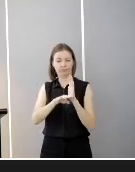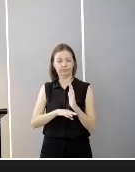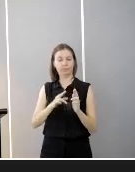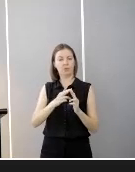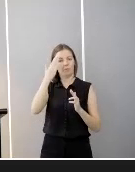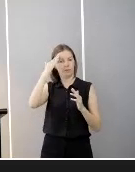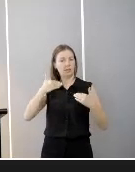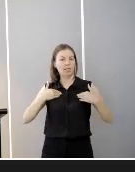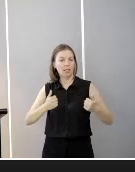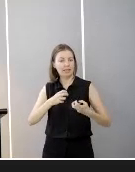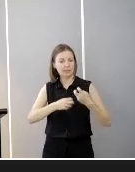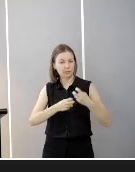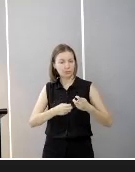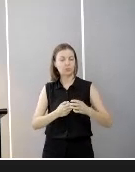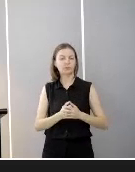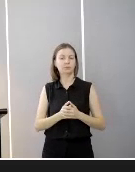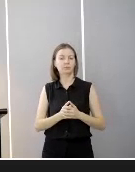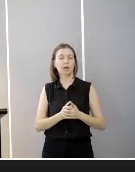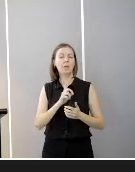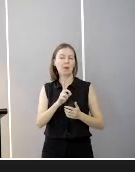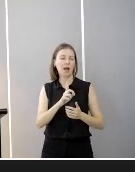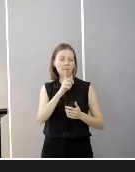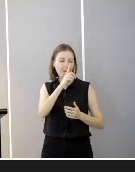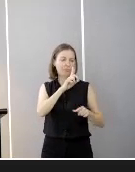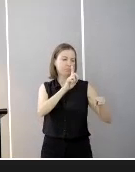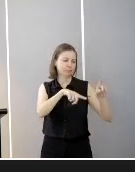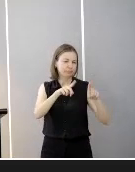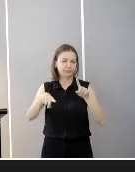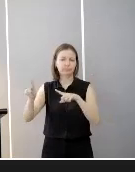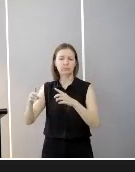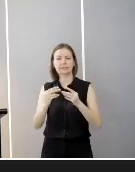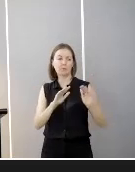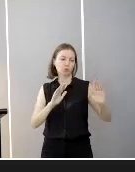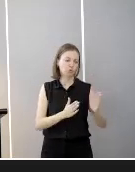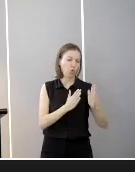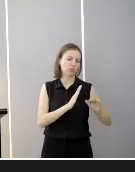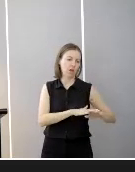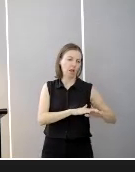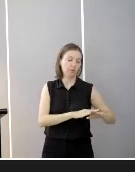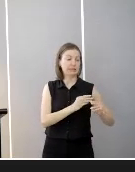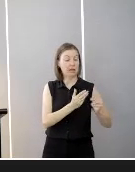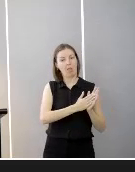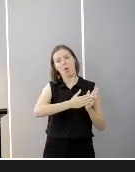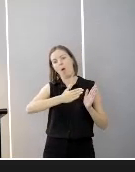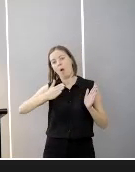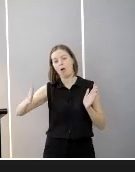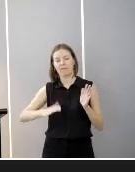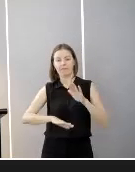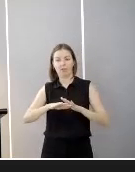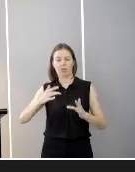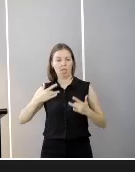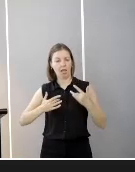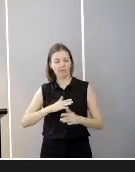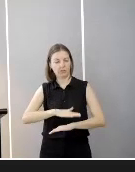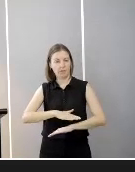come in different flavors. So some people will be affected for a short time and then get better, and others will have a lifelong condition. Next